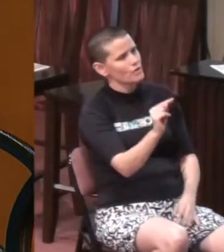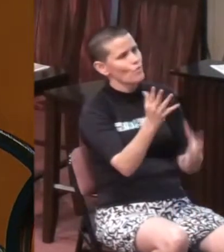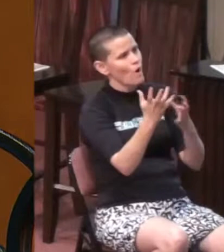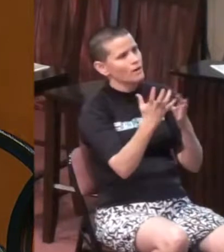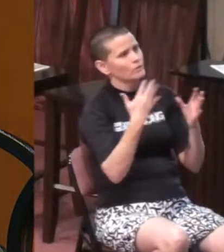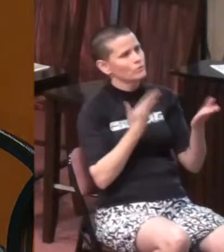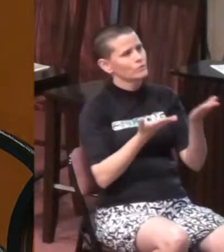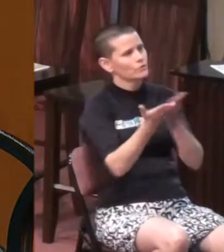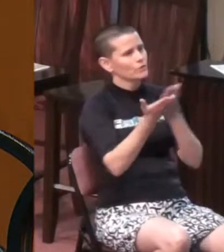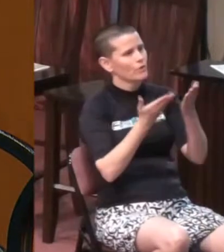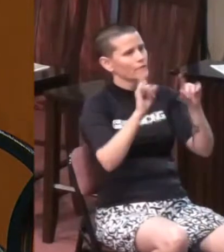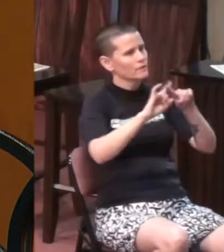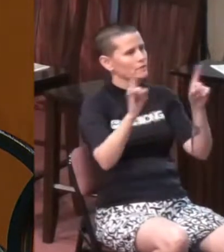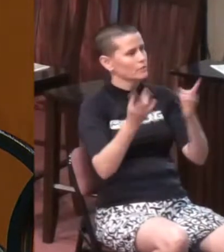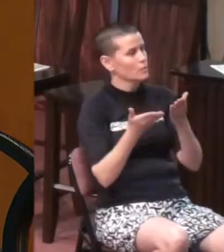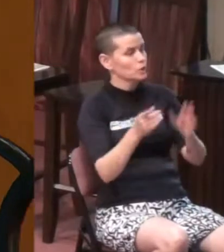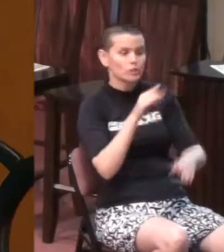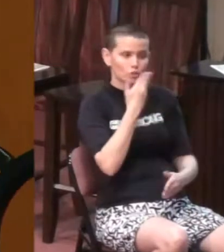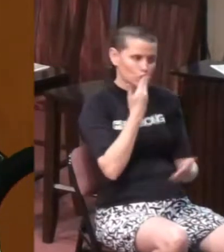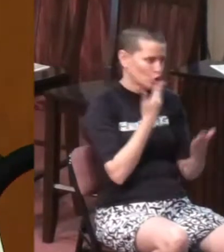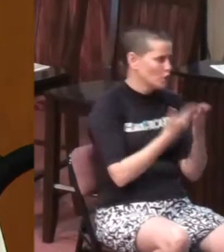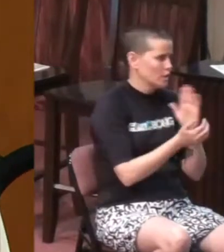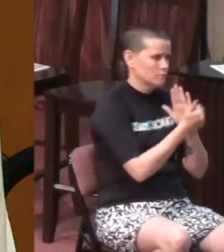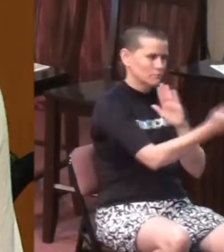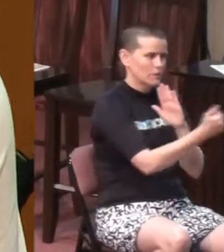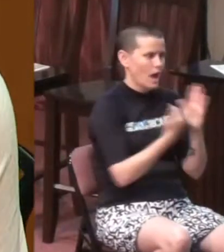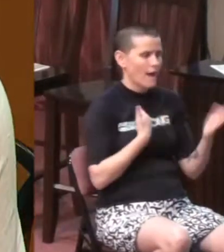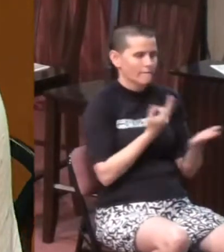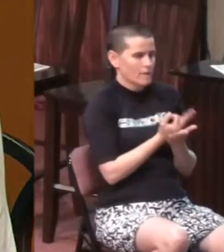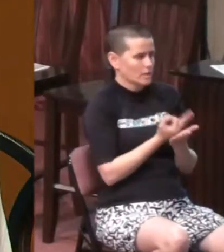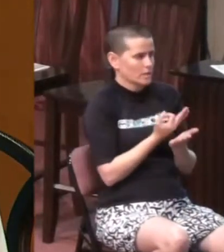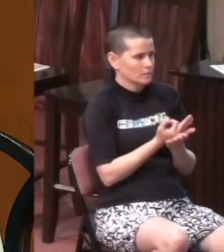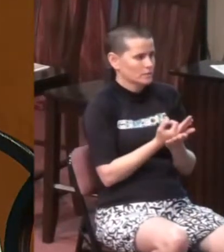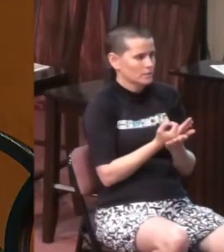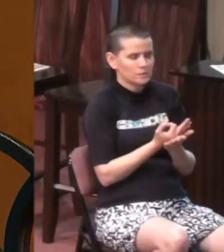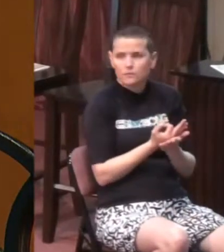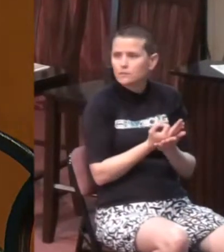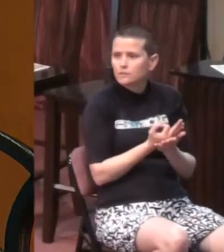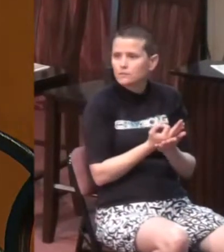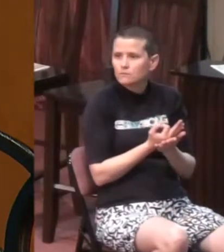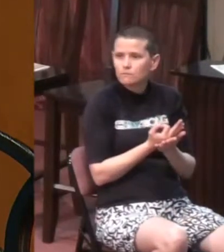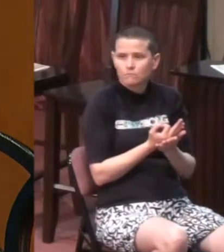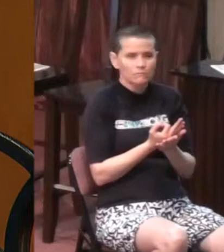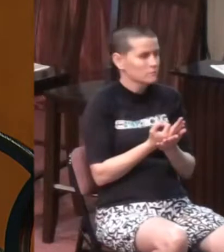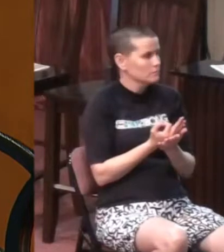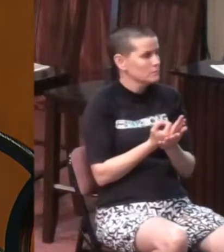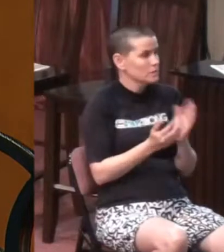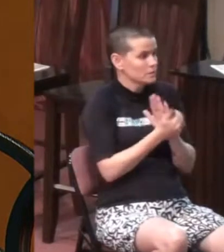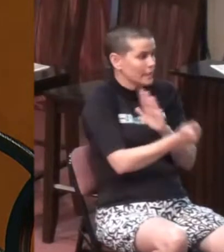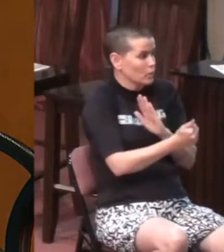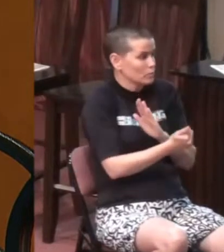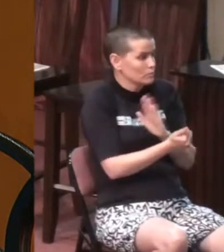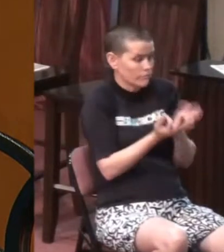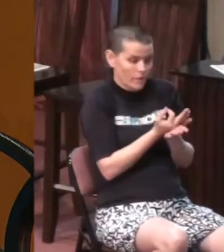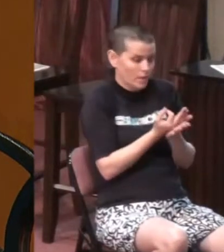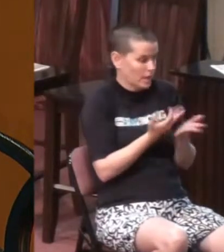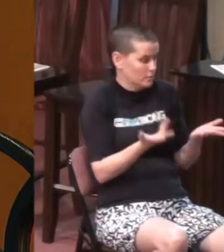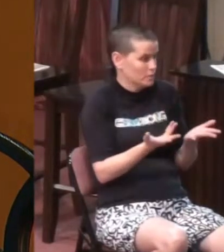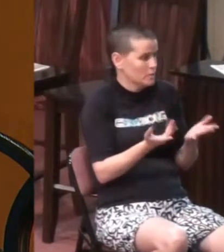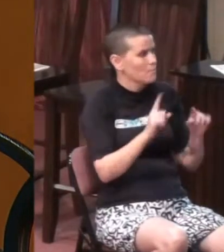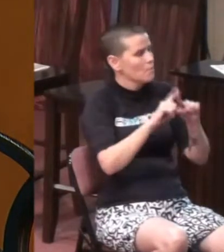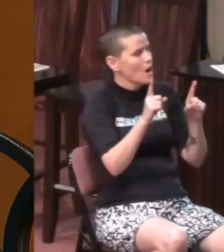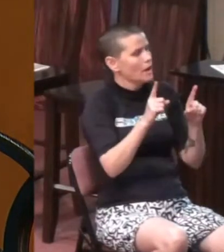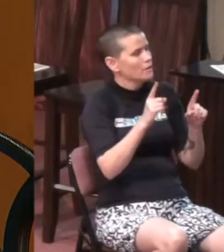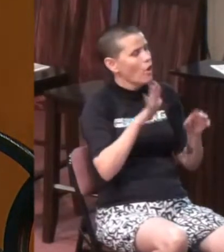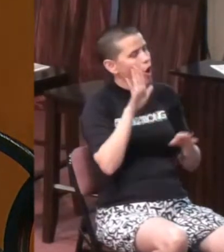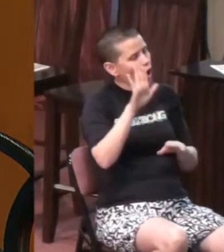calling. She's good at finance. Ask Mary. You know, she's good at it. And it's time for her to move toward